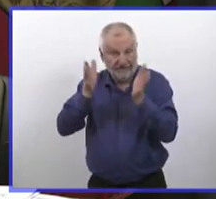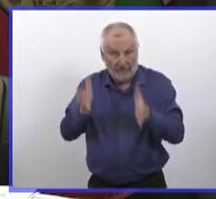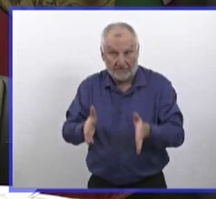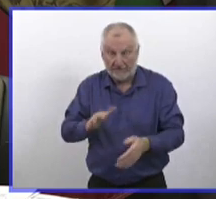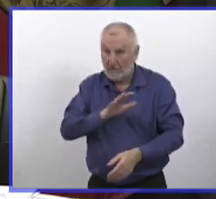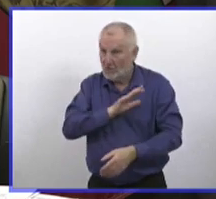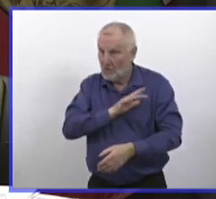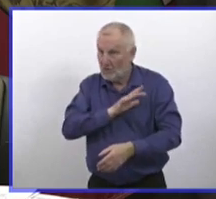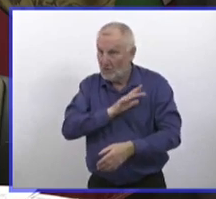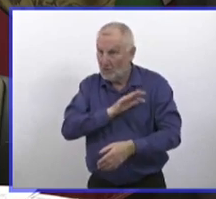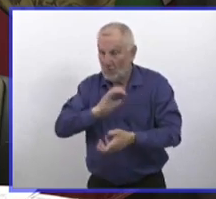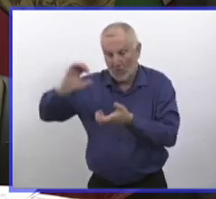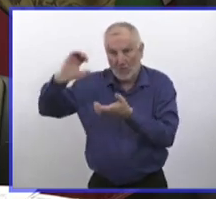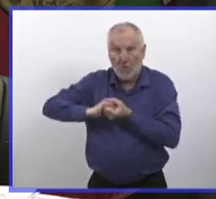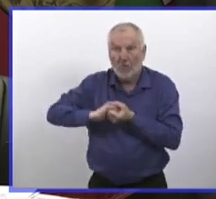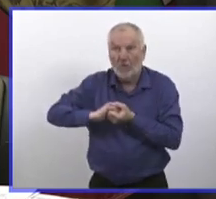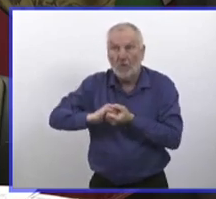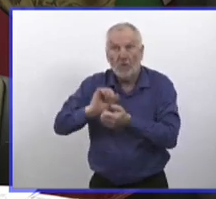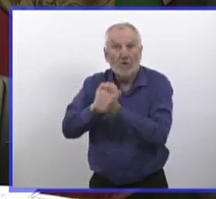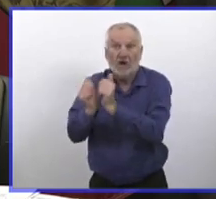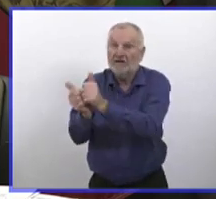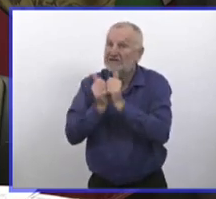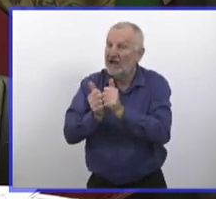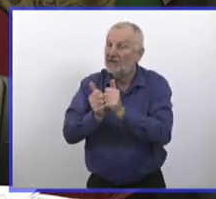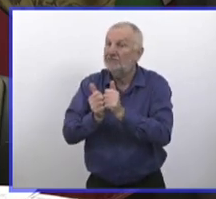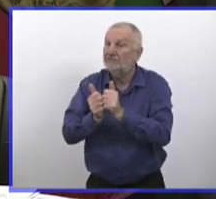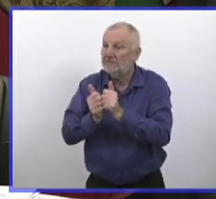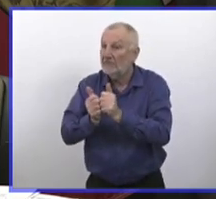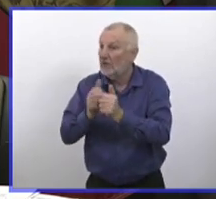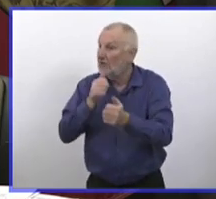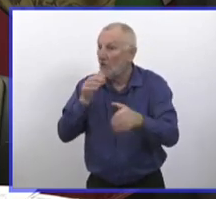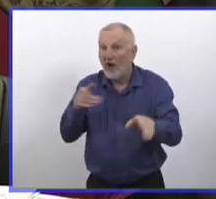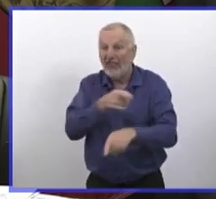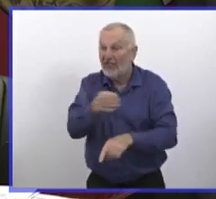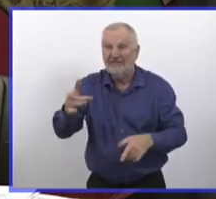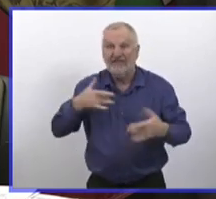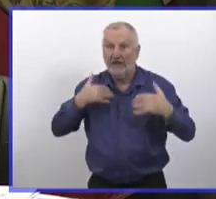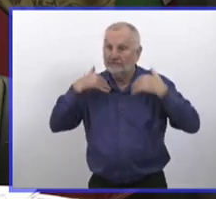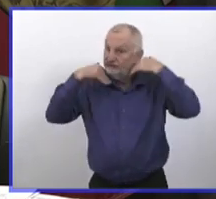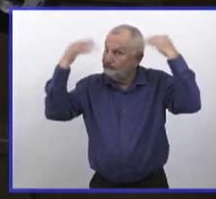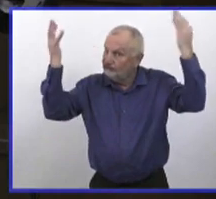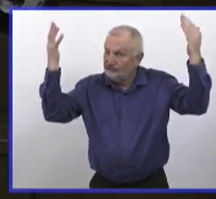us doing this together, and we would not want them to be overwhelmed by calls.